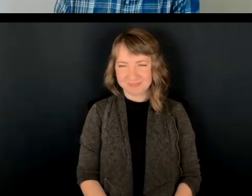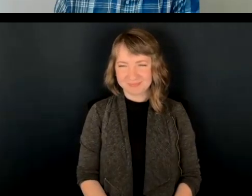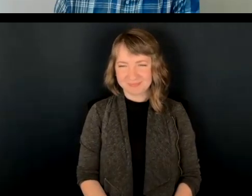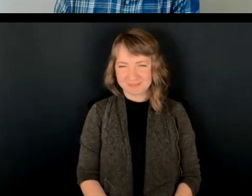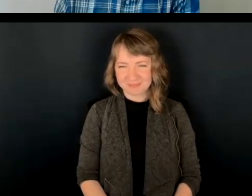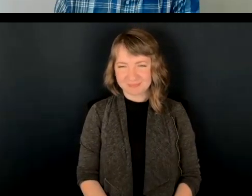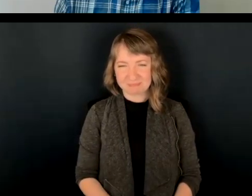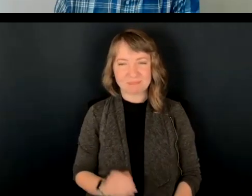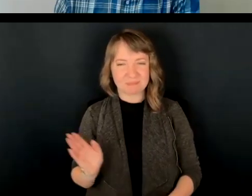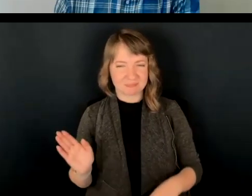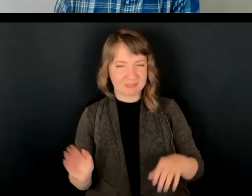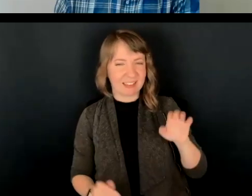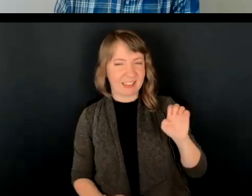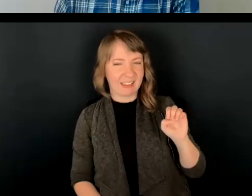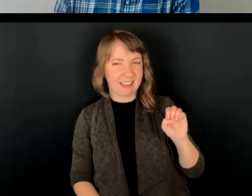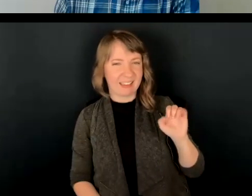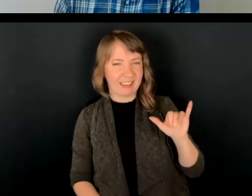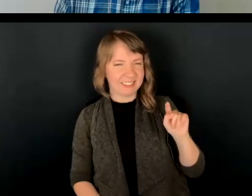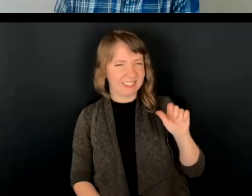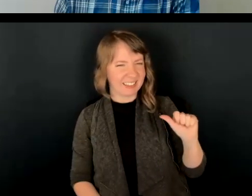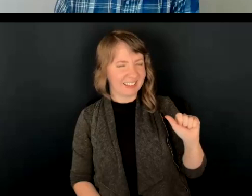Yeah, this question stumped me a bit.